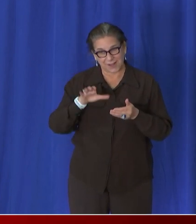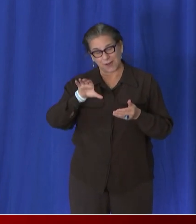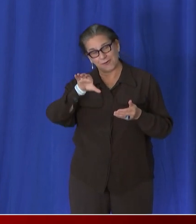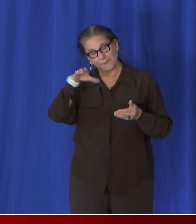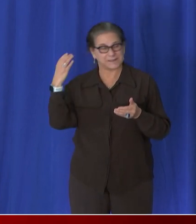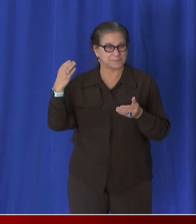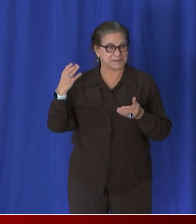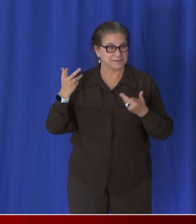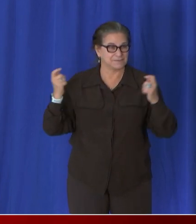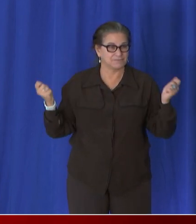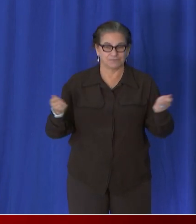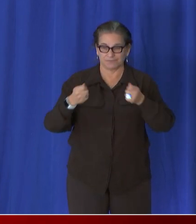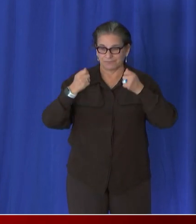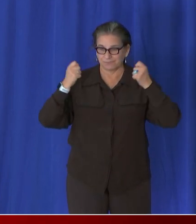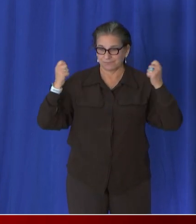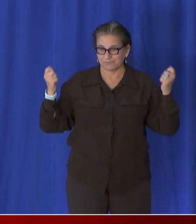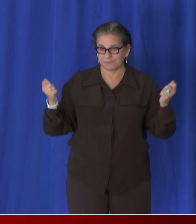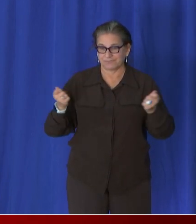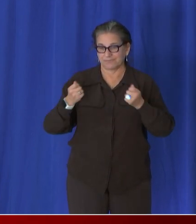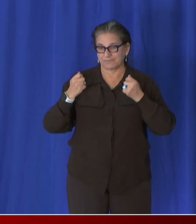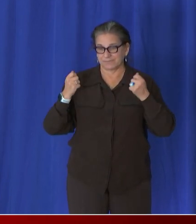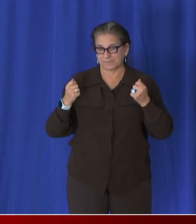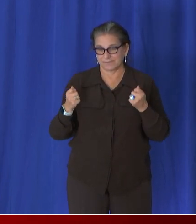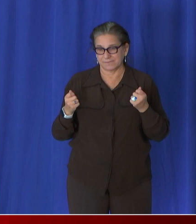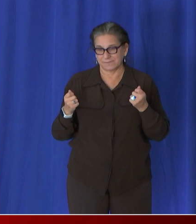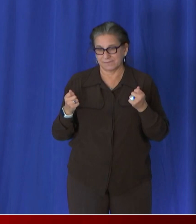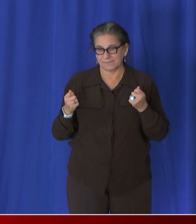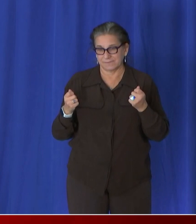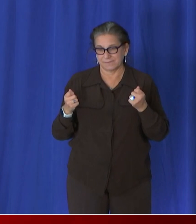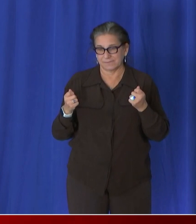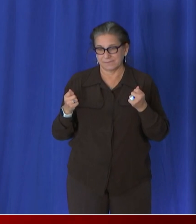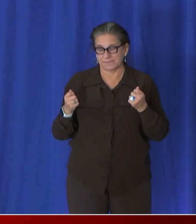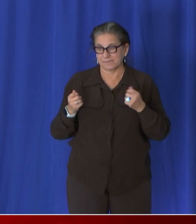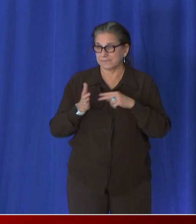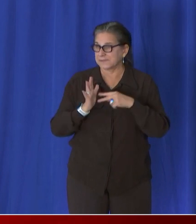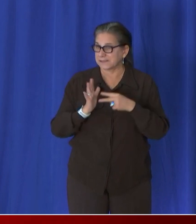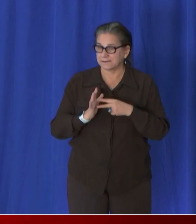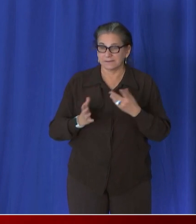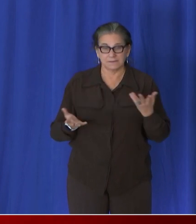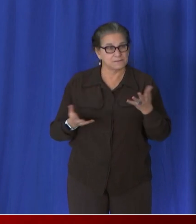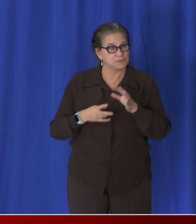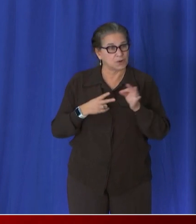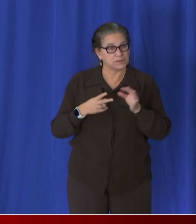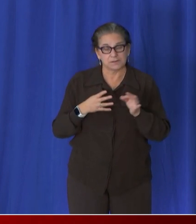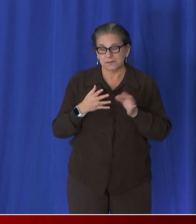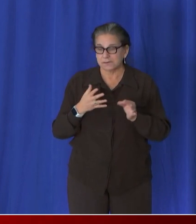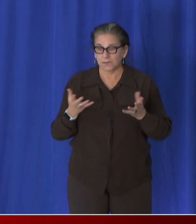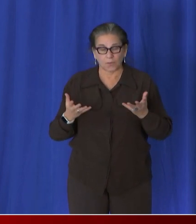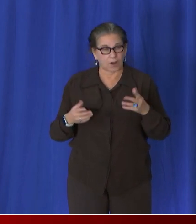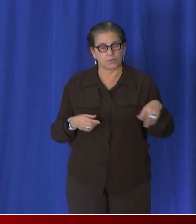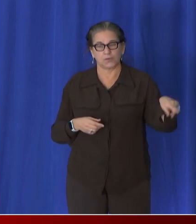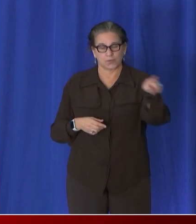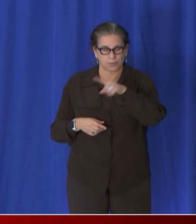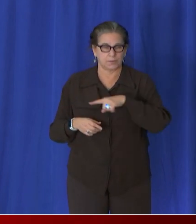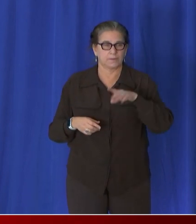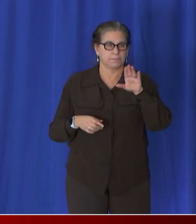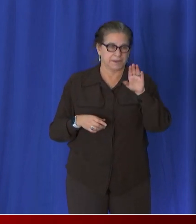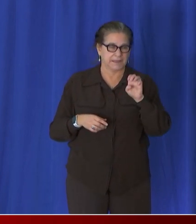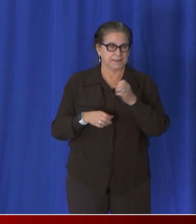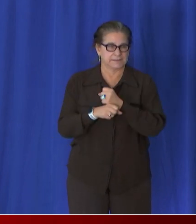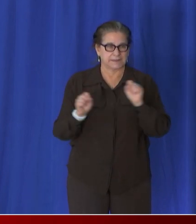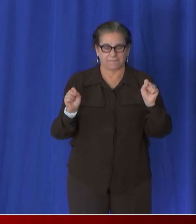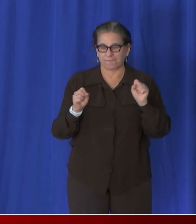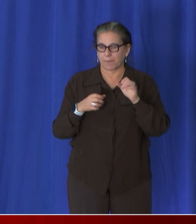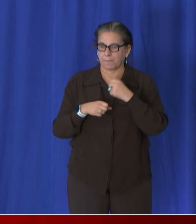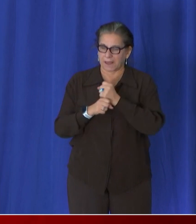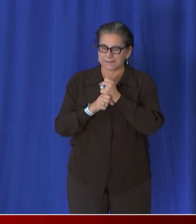residents to choose safer activities as you celebrate. Outdoor activities are safer